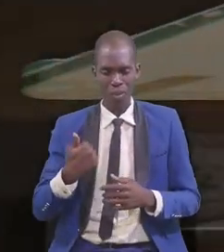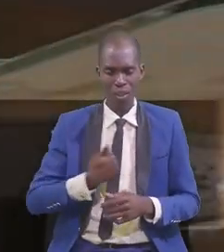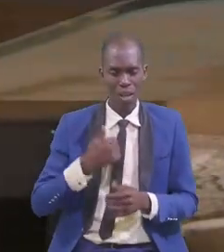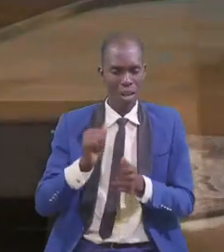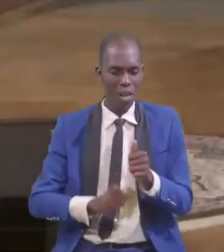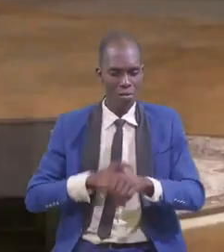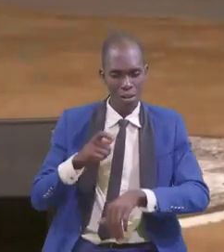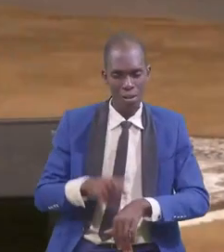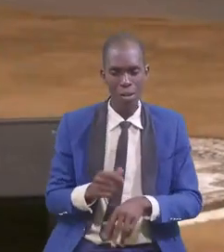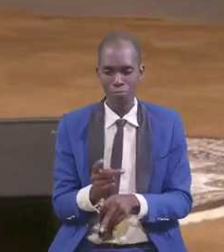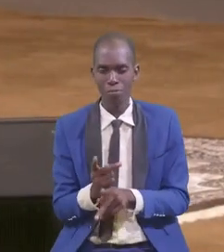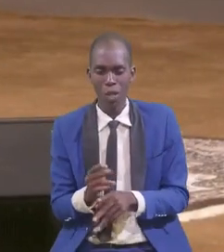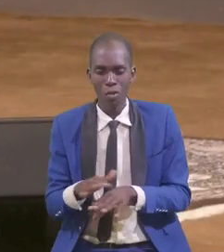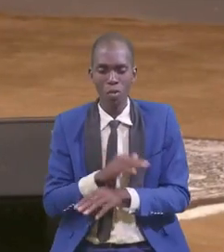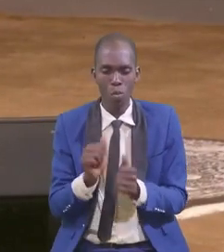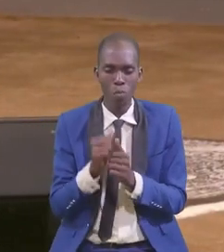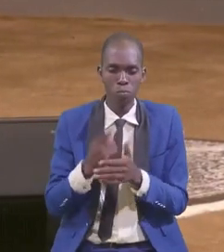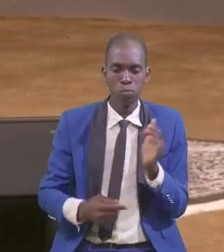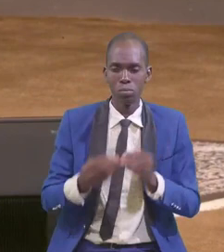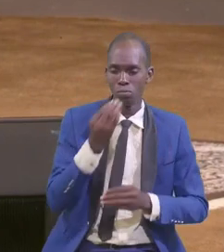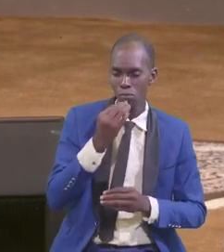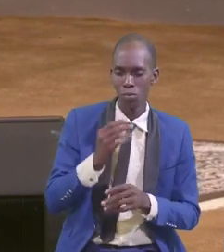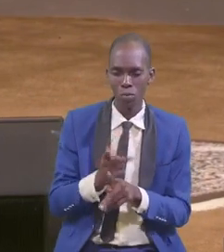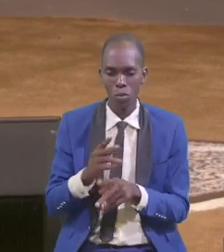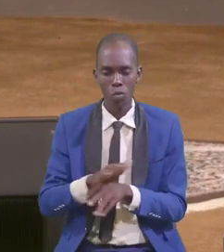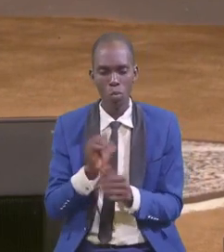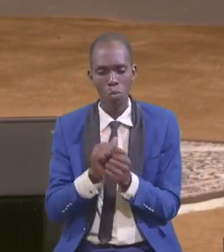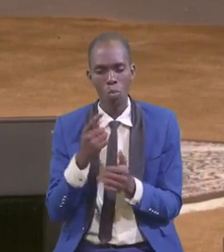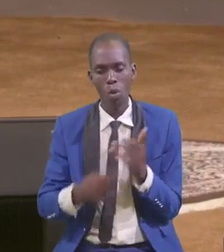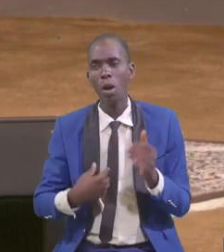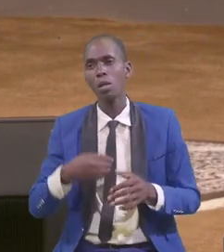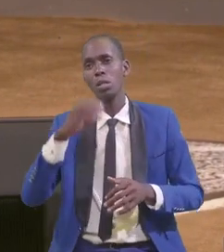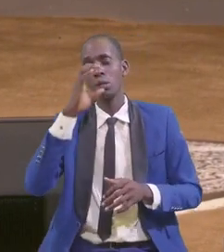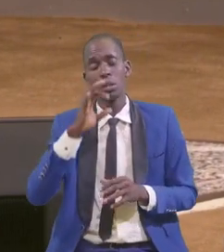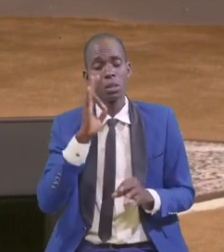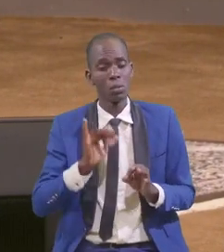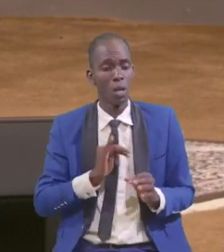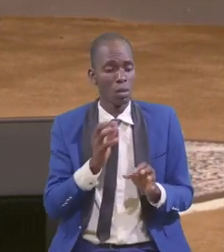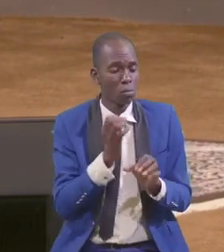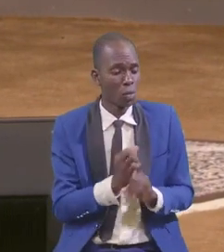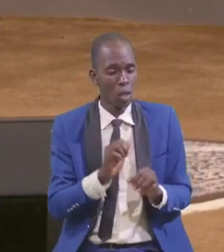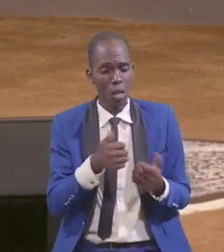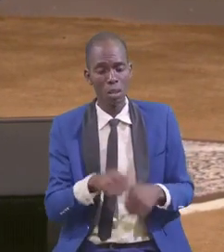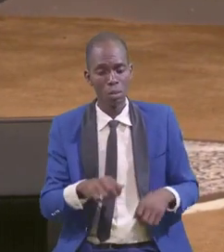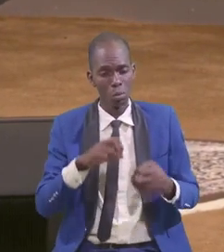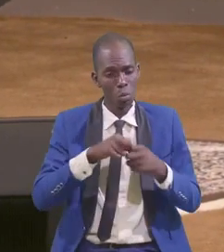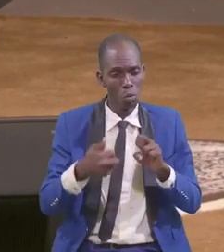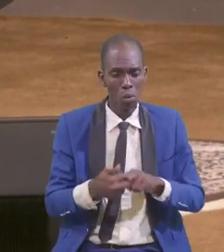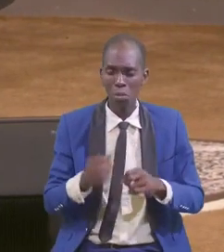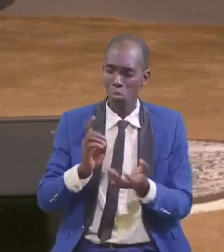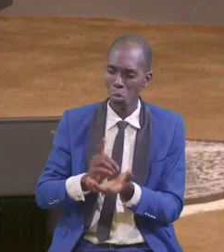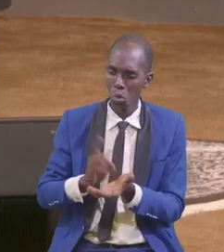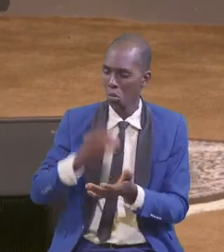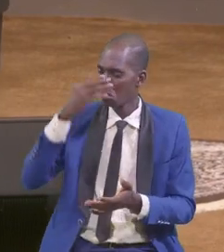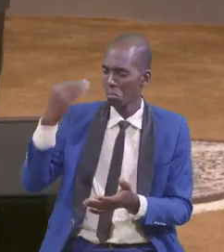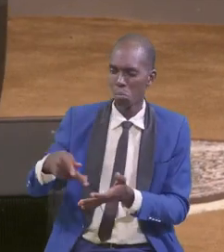me the most modern solution to my health challenge. And because he